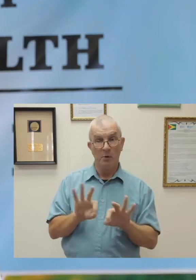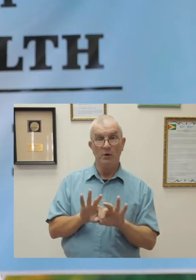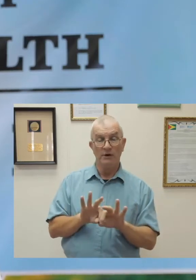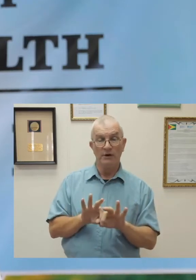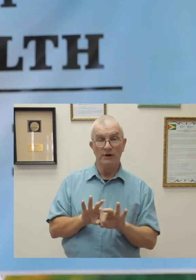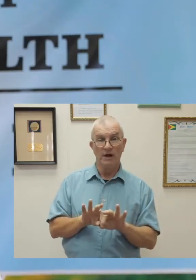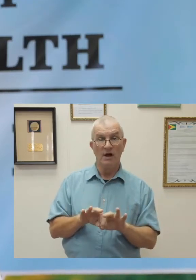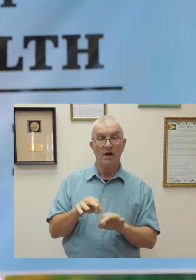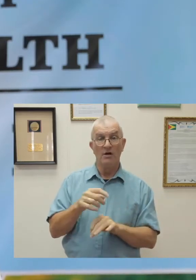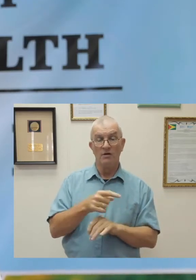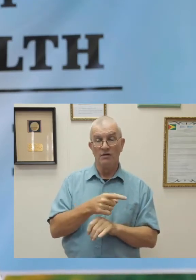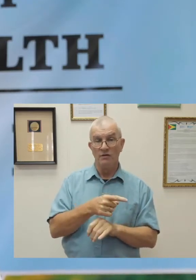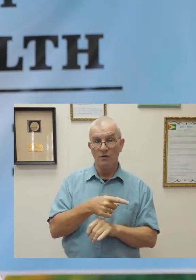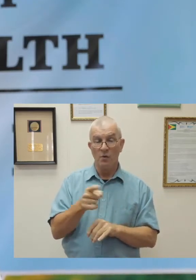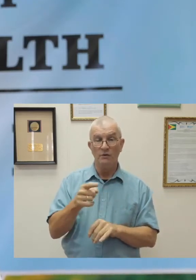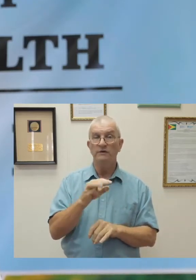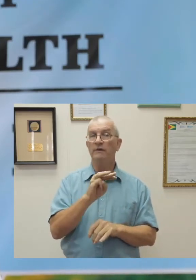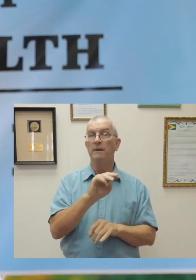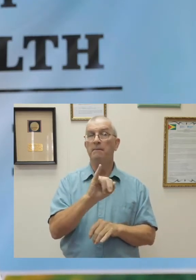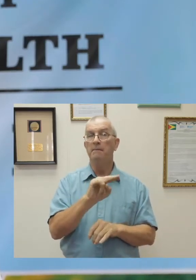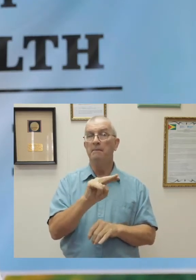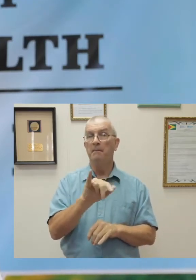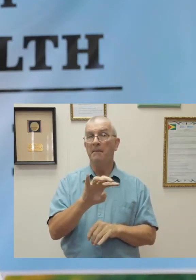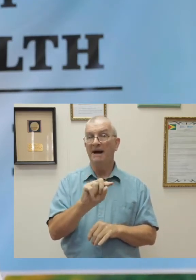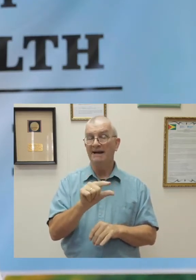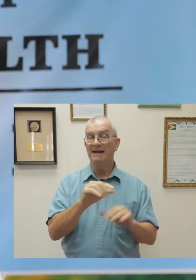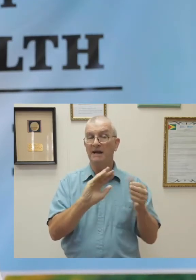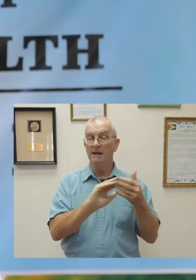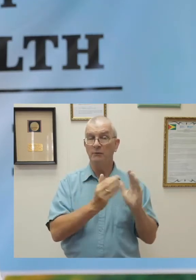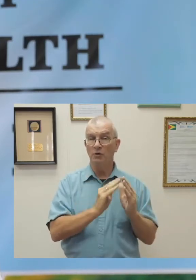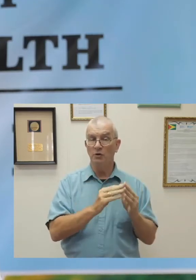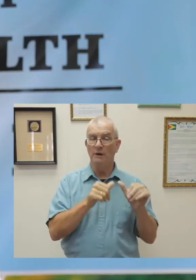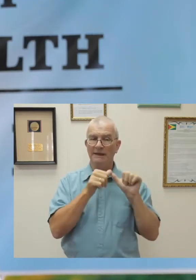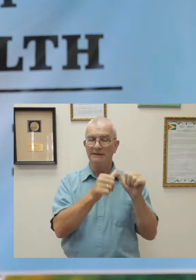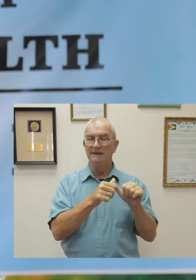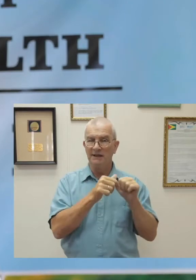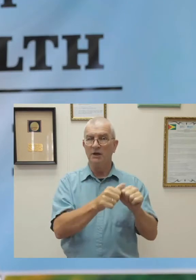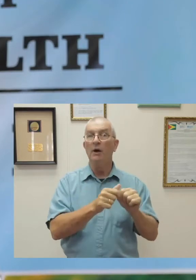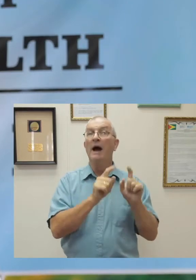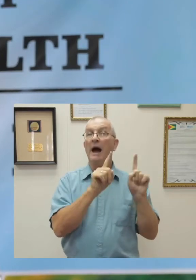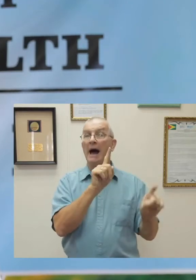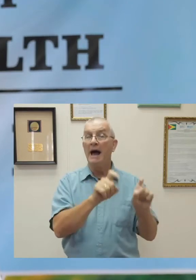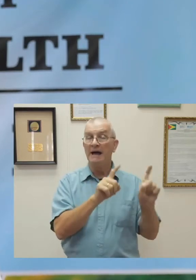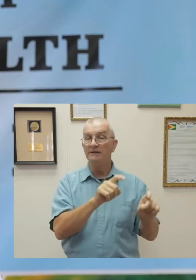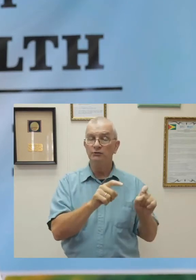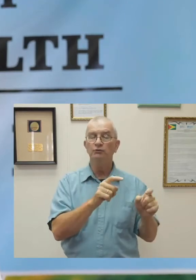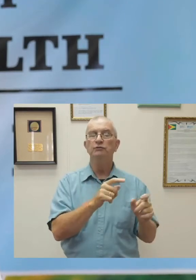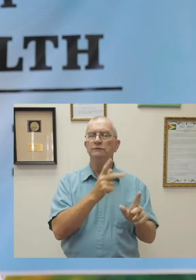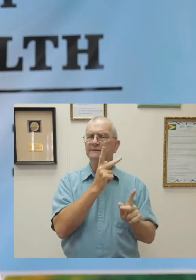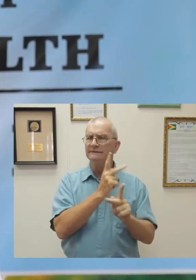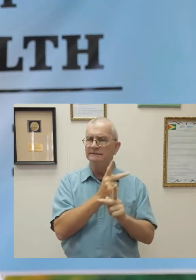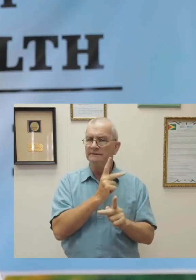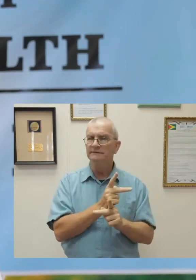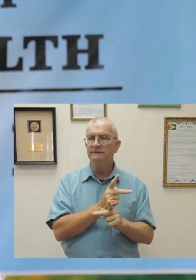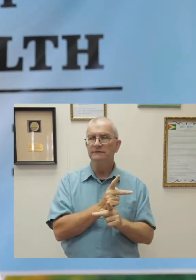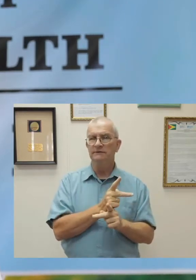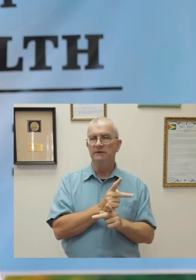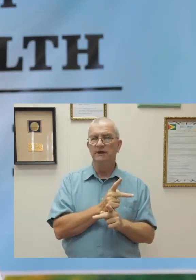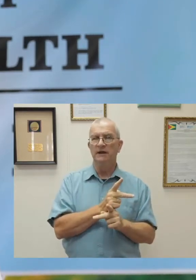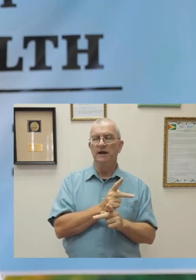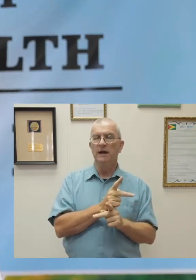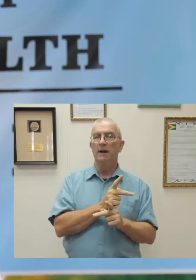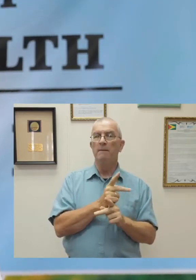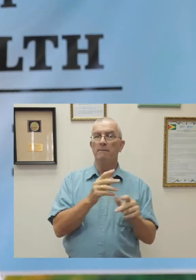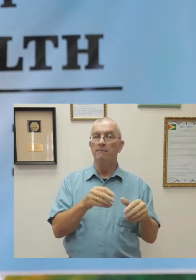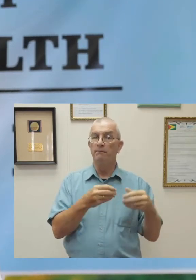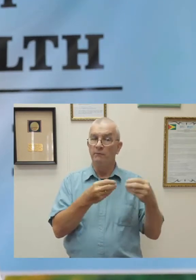importantly, those from the mining communities, we continue to ask you to be vigilant and provide